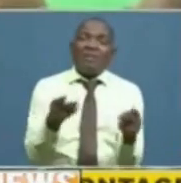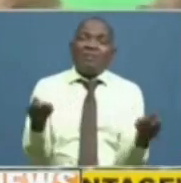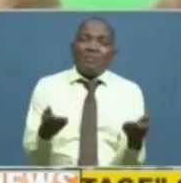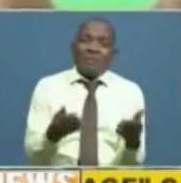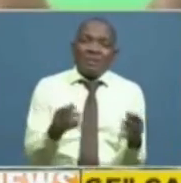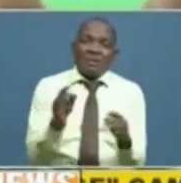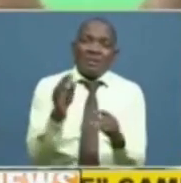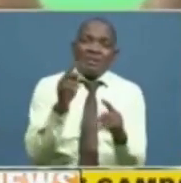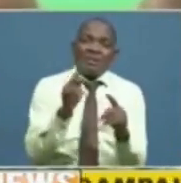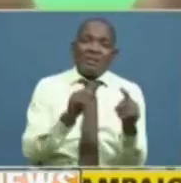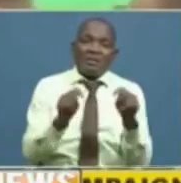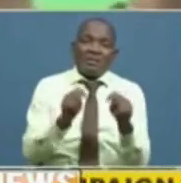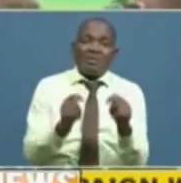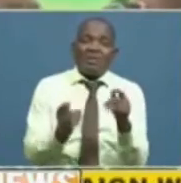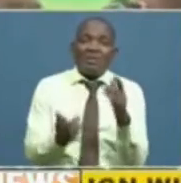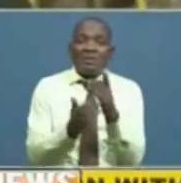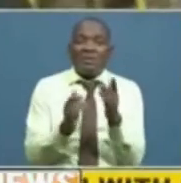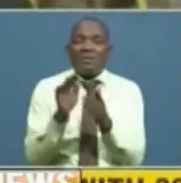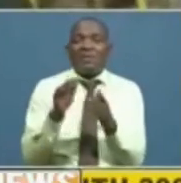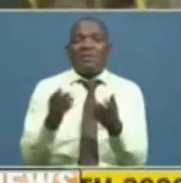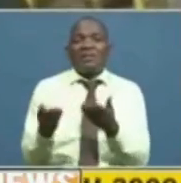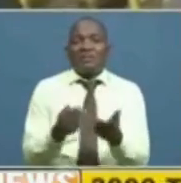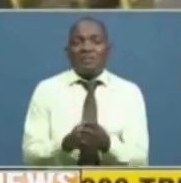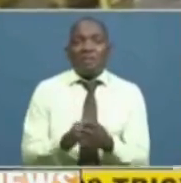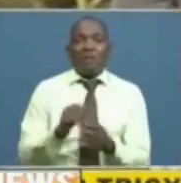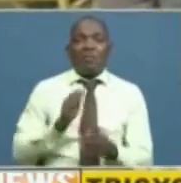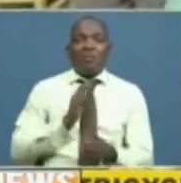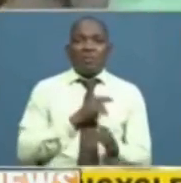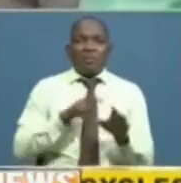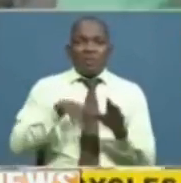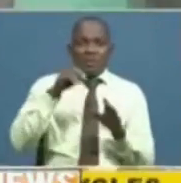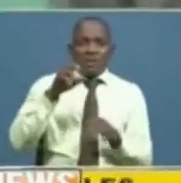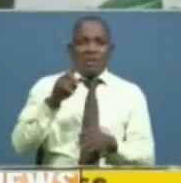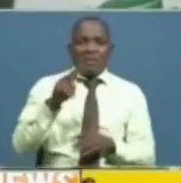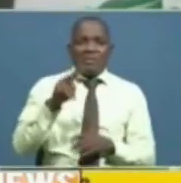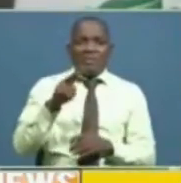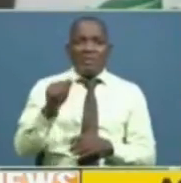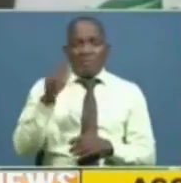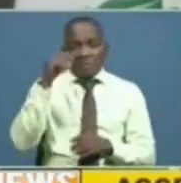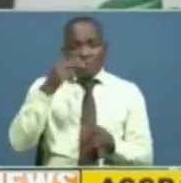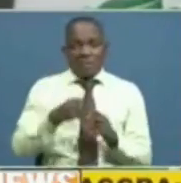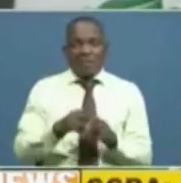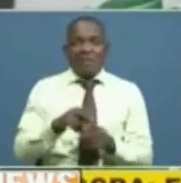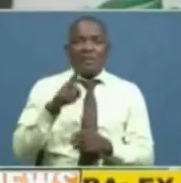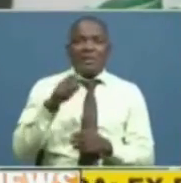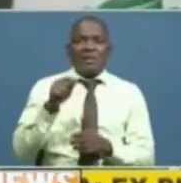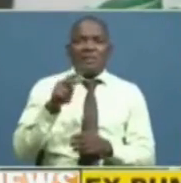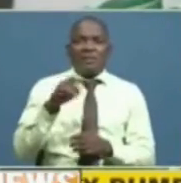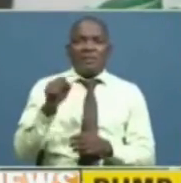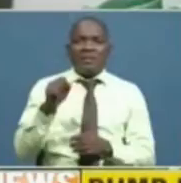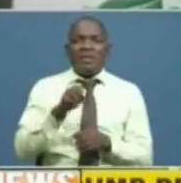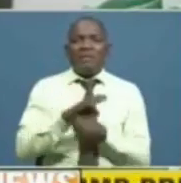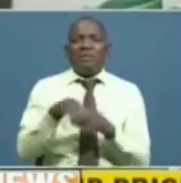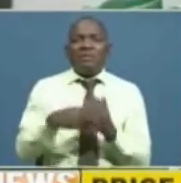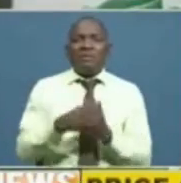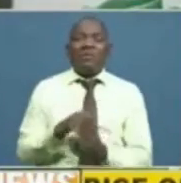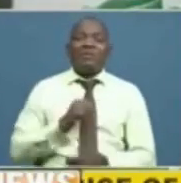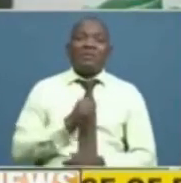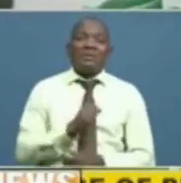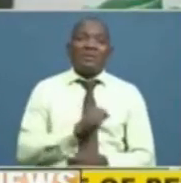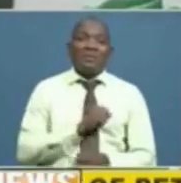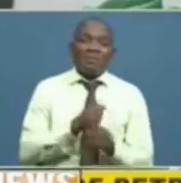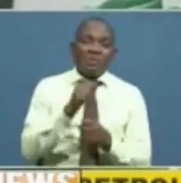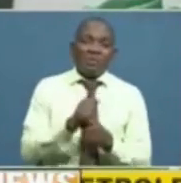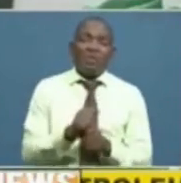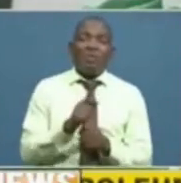technology innovation in its service. The board chairman of the DVLA, Mr. Frank Davis, urged the staff to ensure